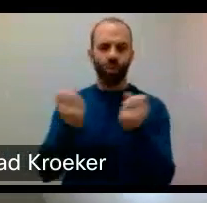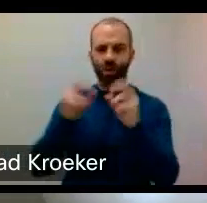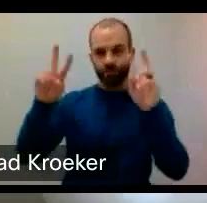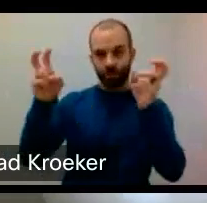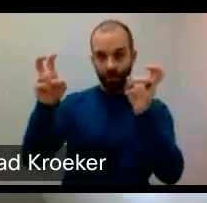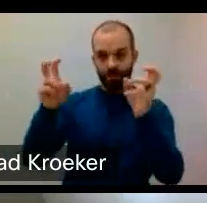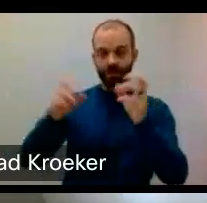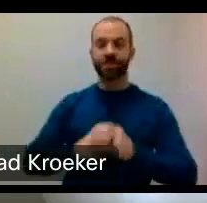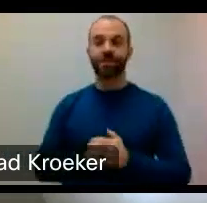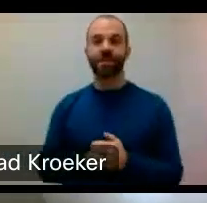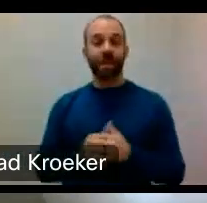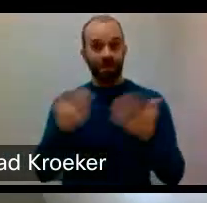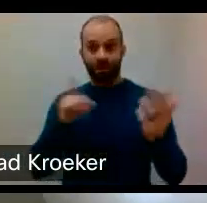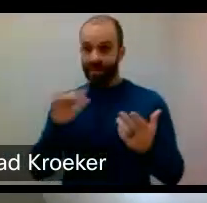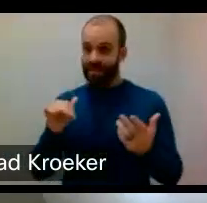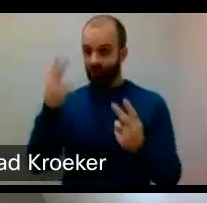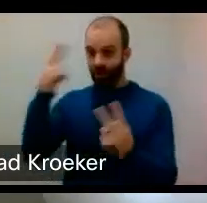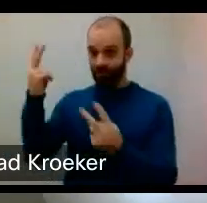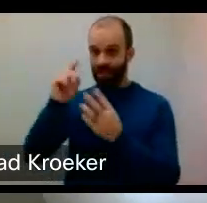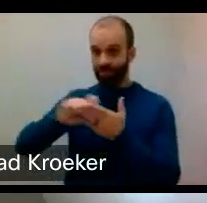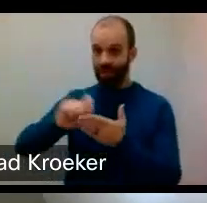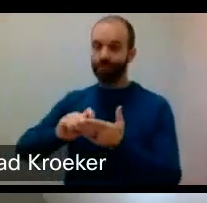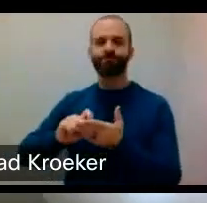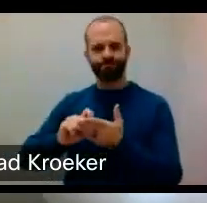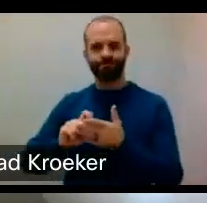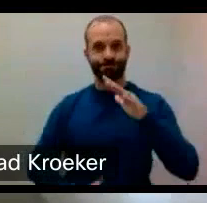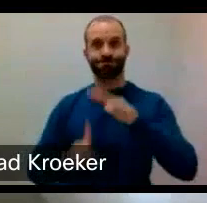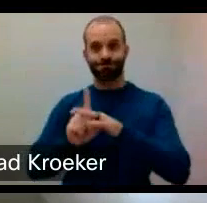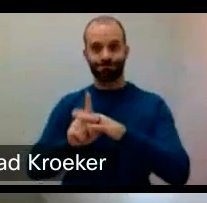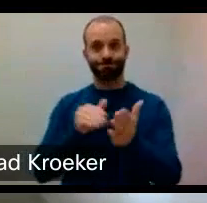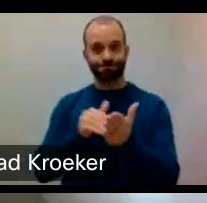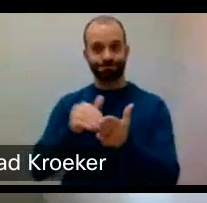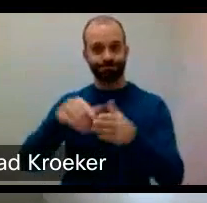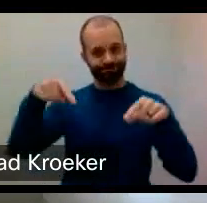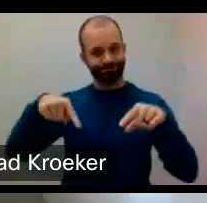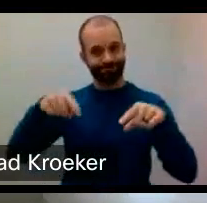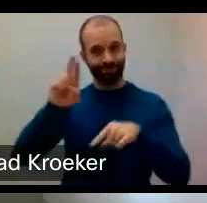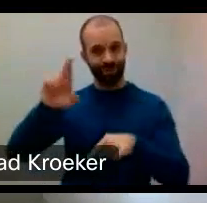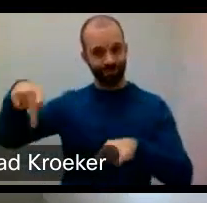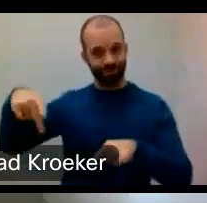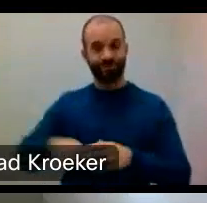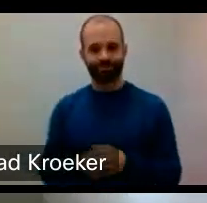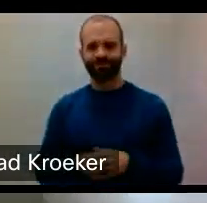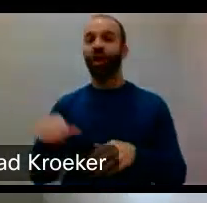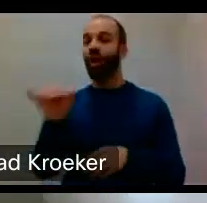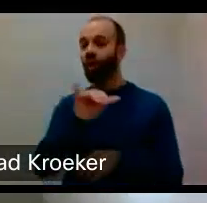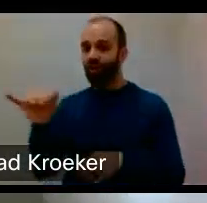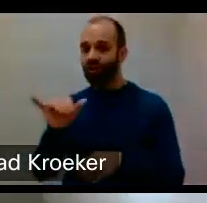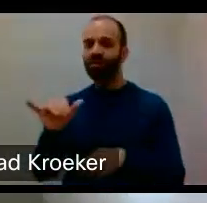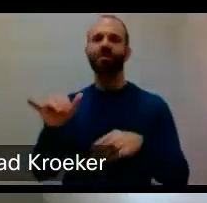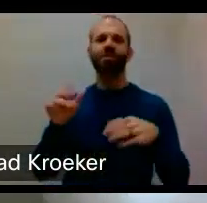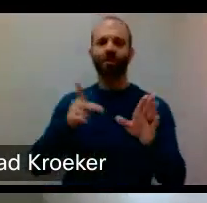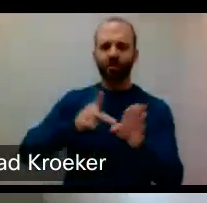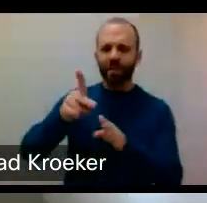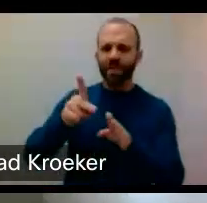subjects because, well, reflective writing actually comes up a lot at Red River College. It also comes up a lot in professional